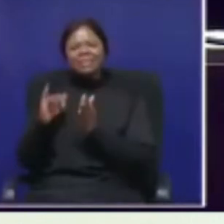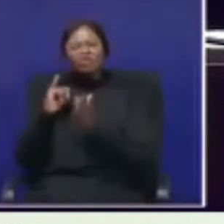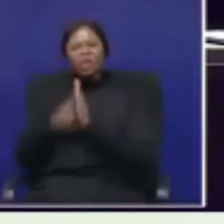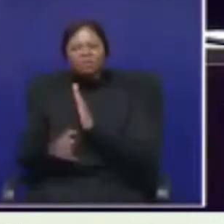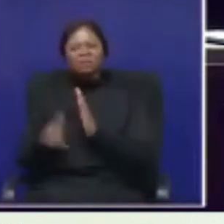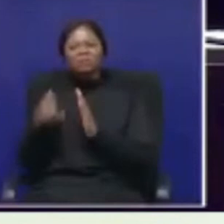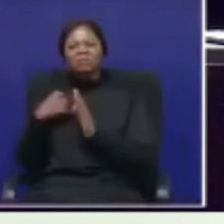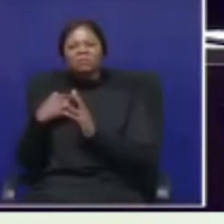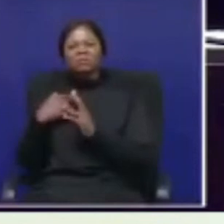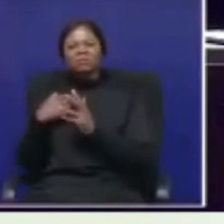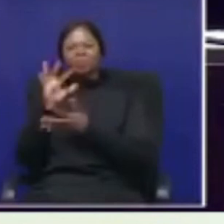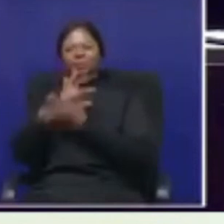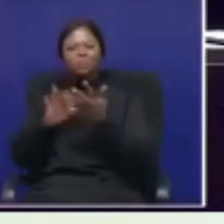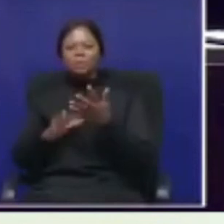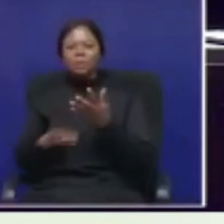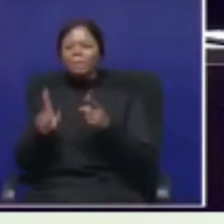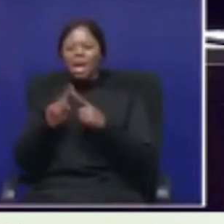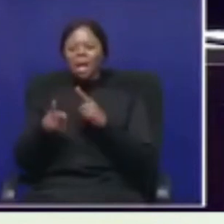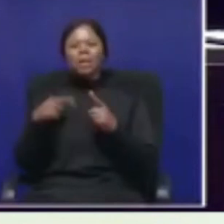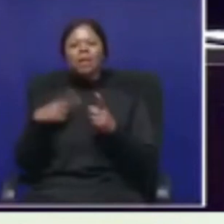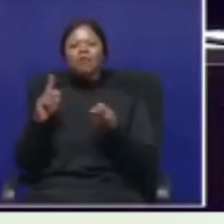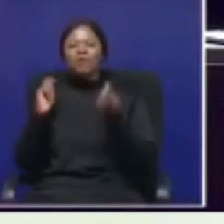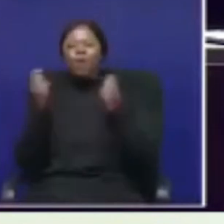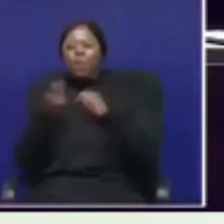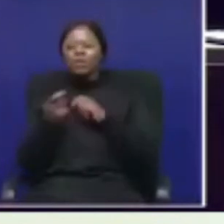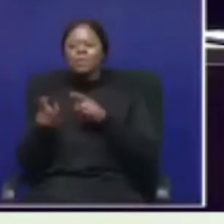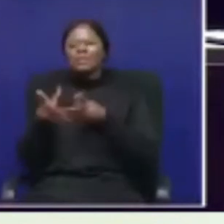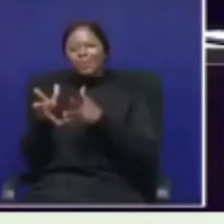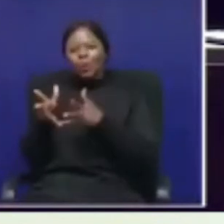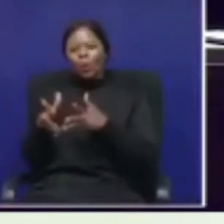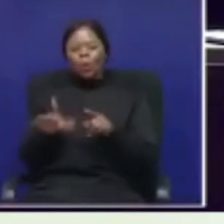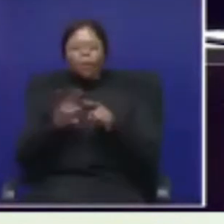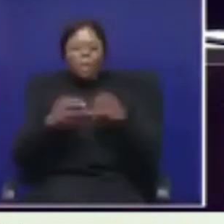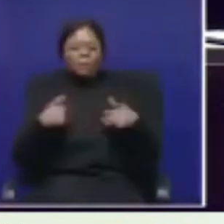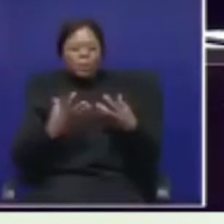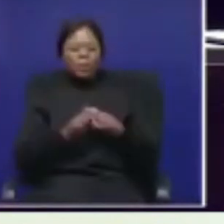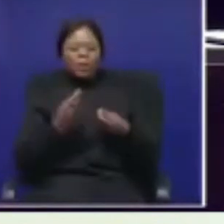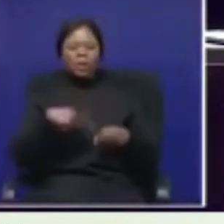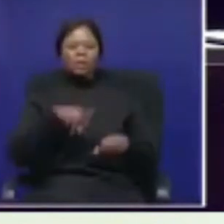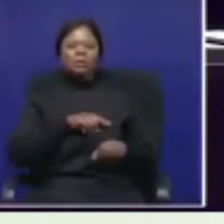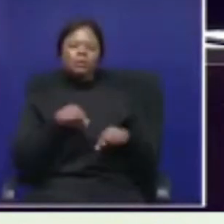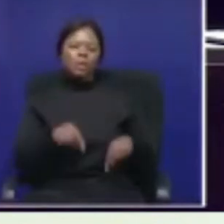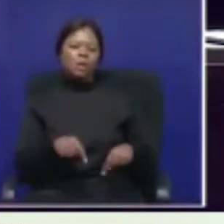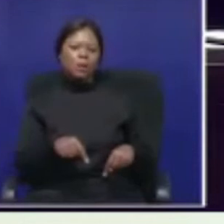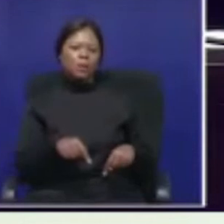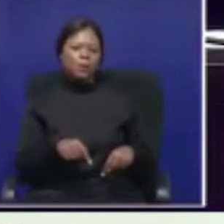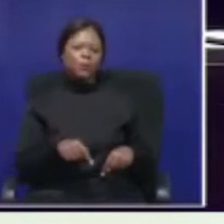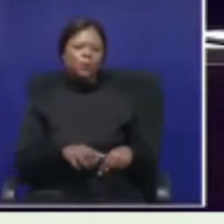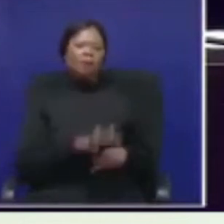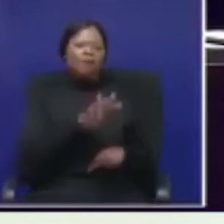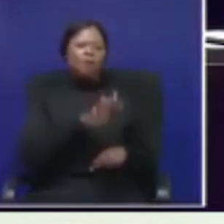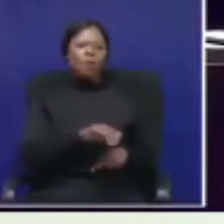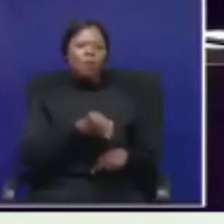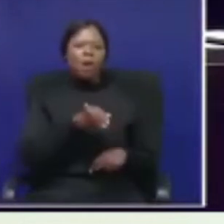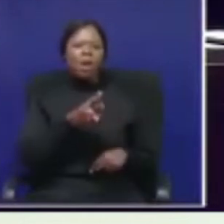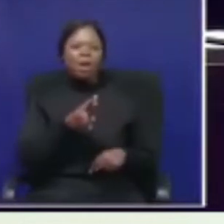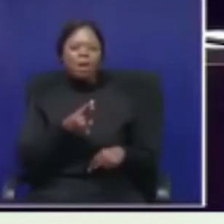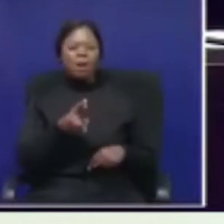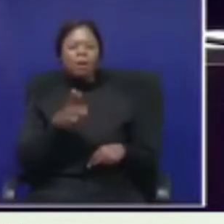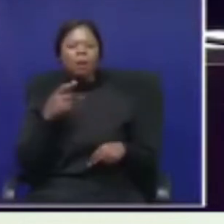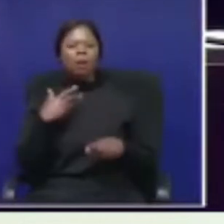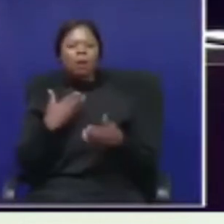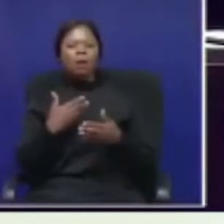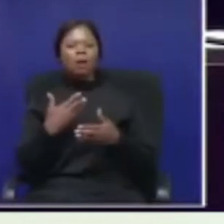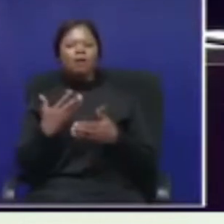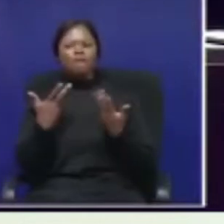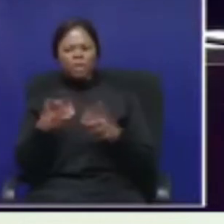industrial revolution looks like. But it starts here with us today. Honorable Speaker, if the fourth industrial revolution is likened to the Gautrain,